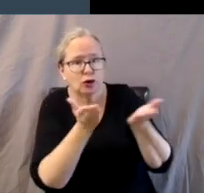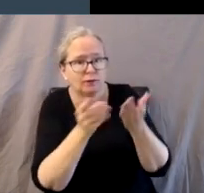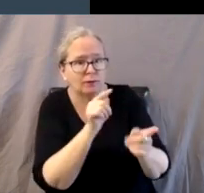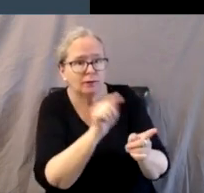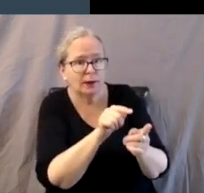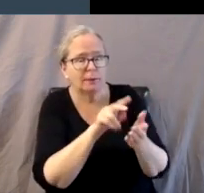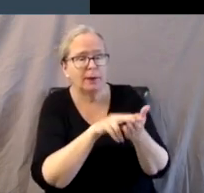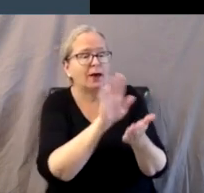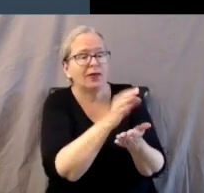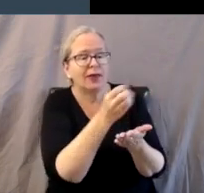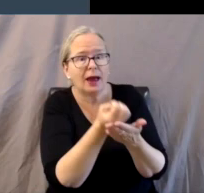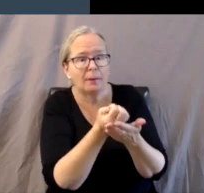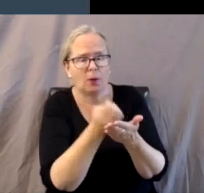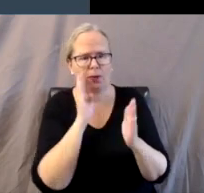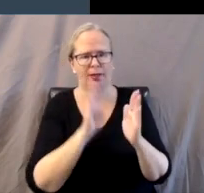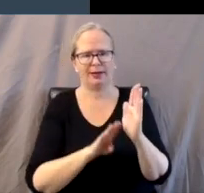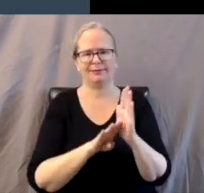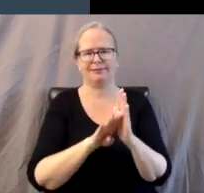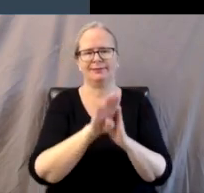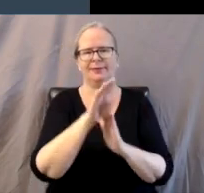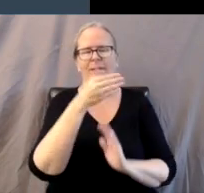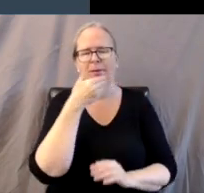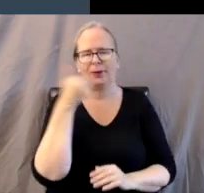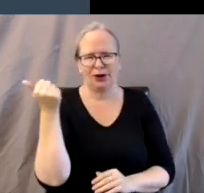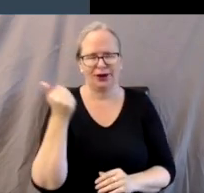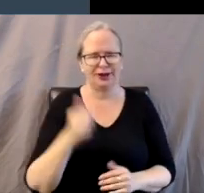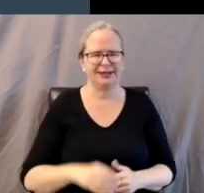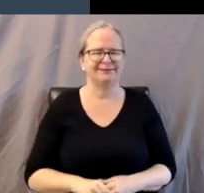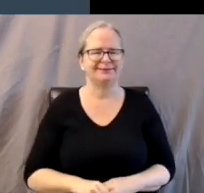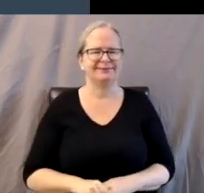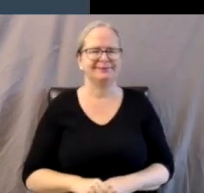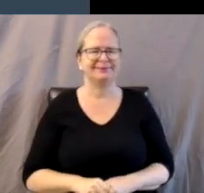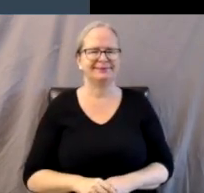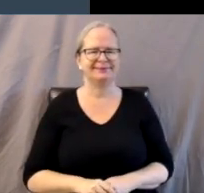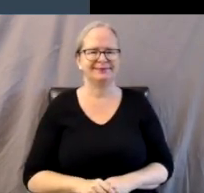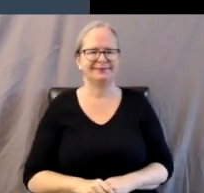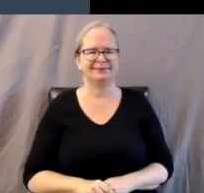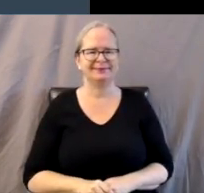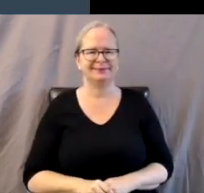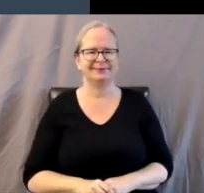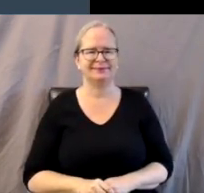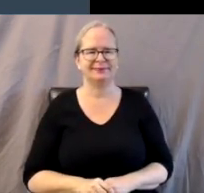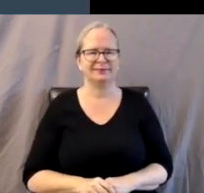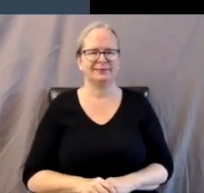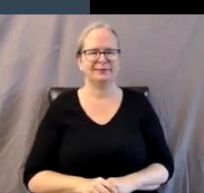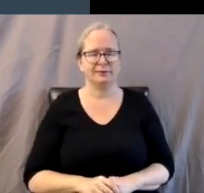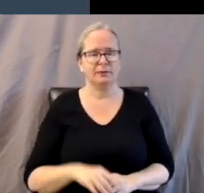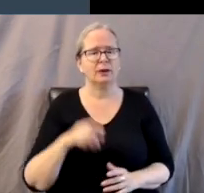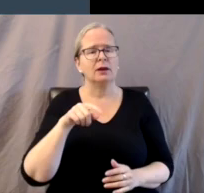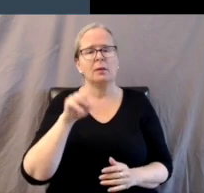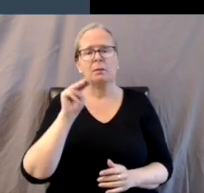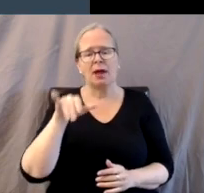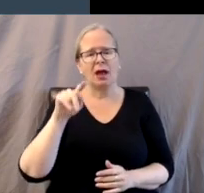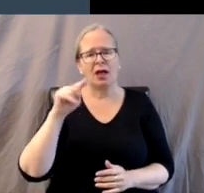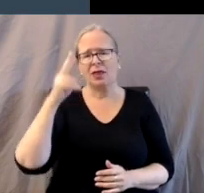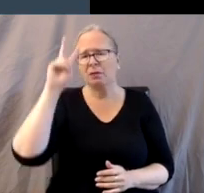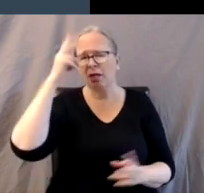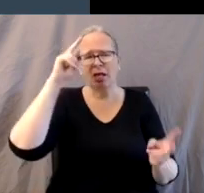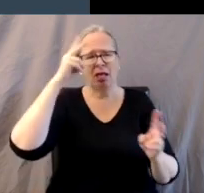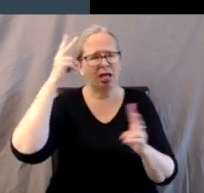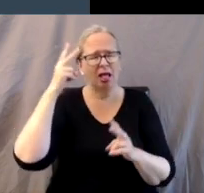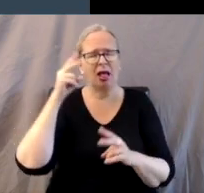So myth number 4, this is a funny one for me because anyone who wants to work can work. So